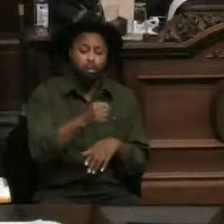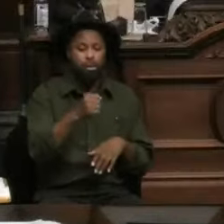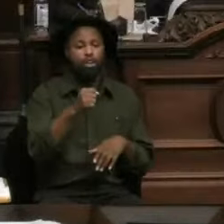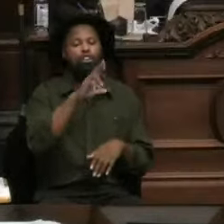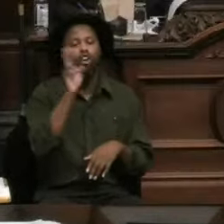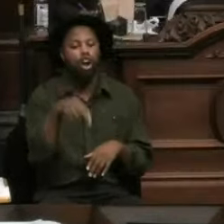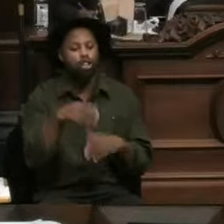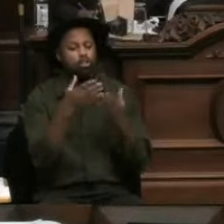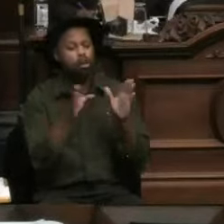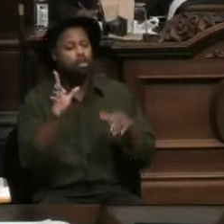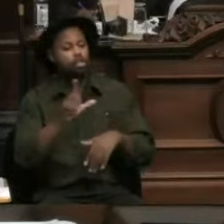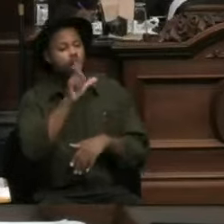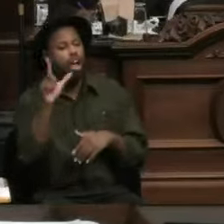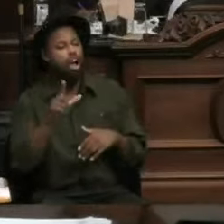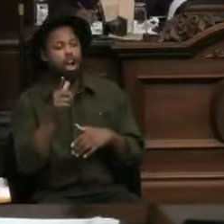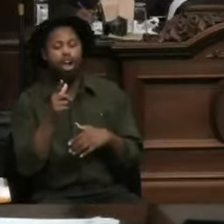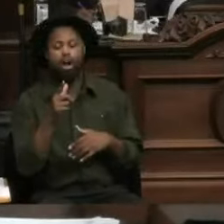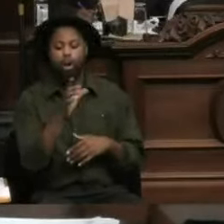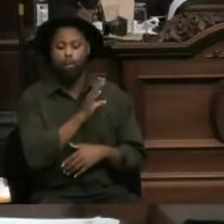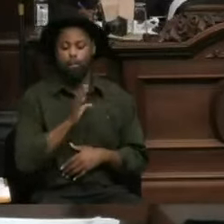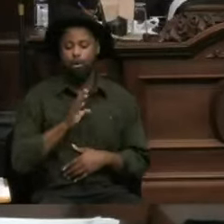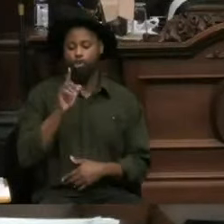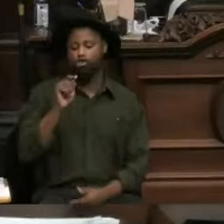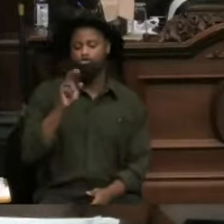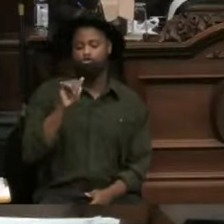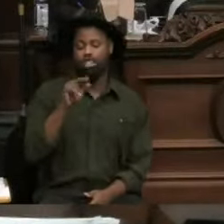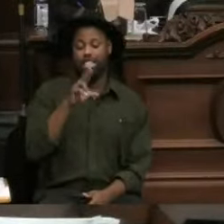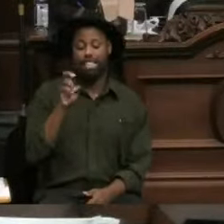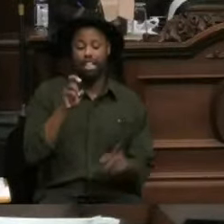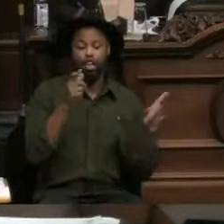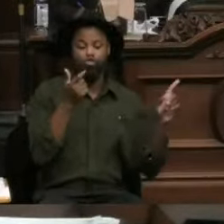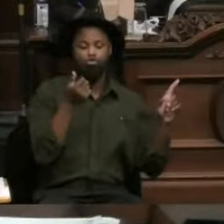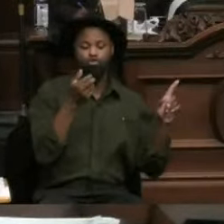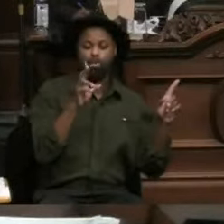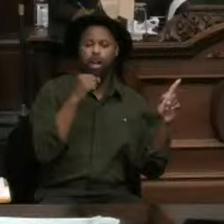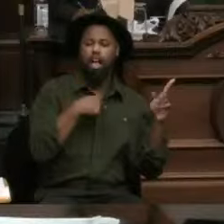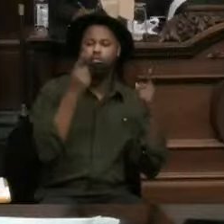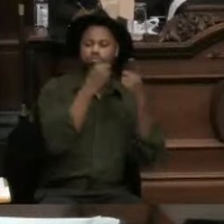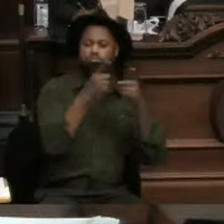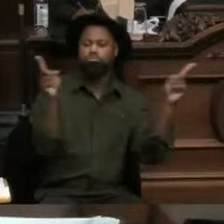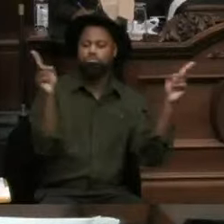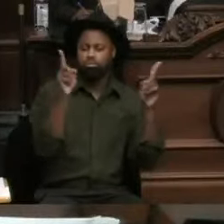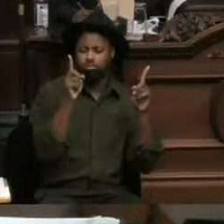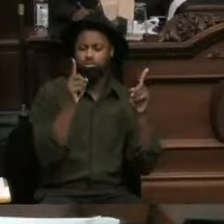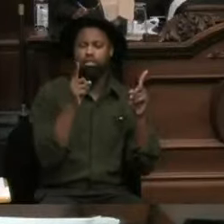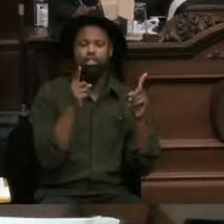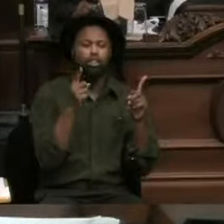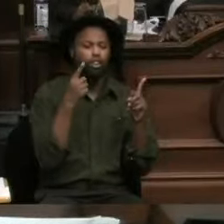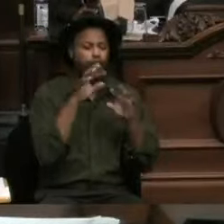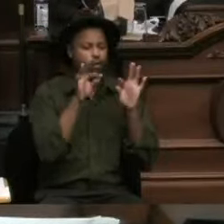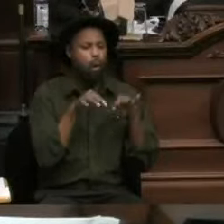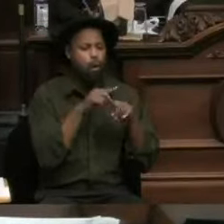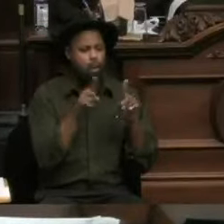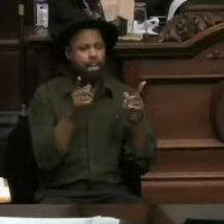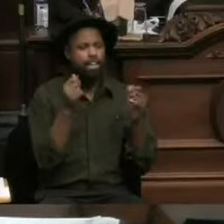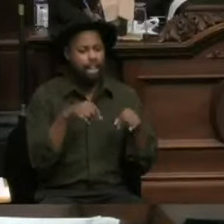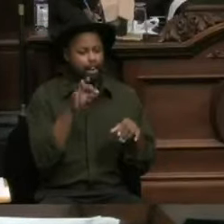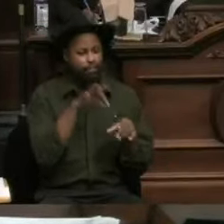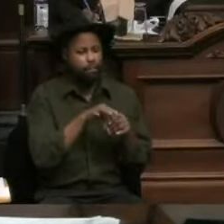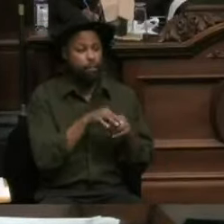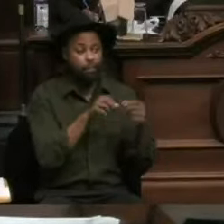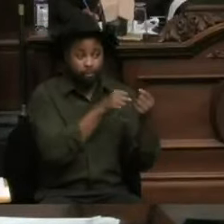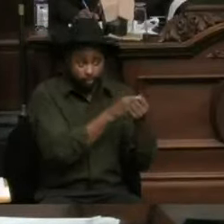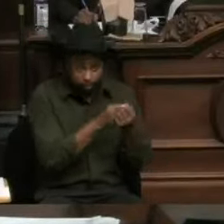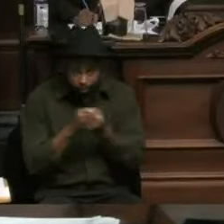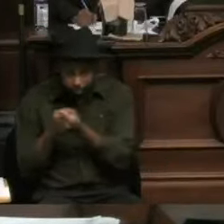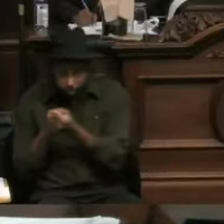Trustees. Councilmember Gruber has submitted a disclosure of interest form, but he may discuss and vote on the item. All in favor, please say aye. Aye. Aye.